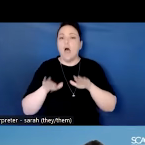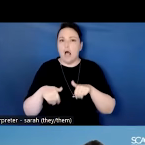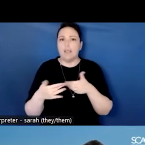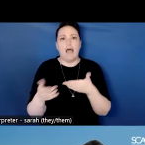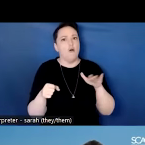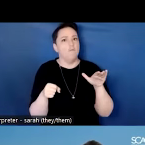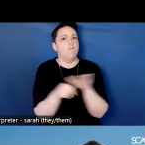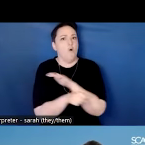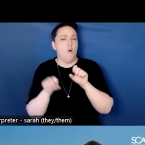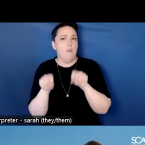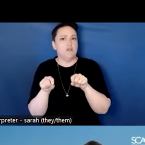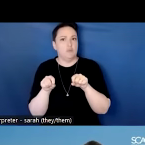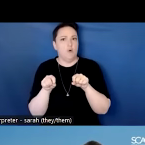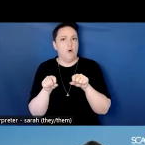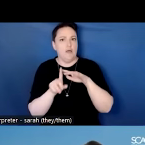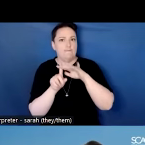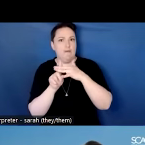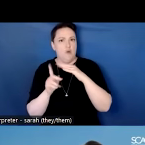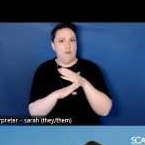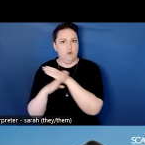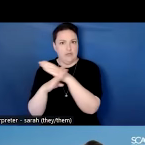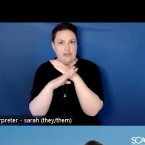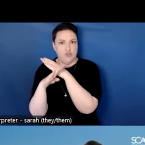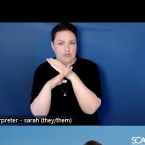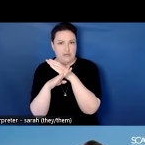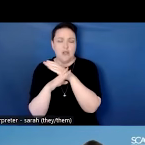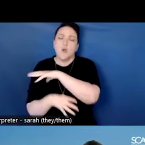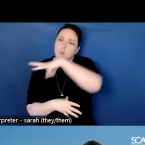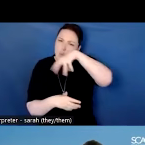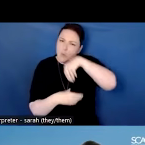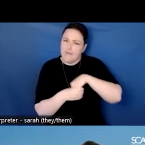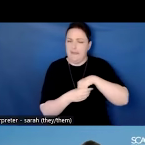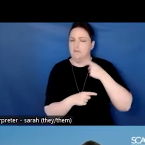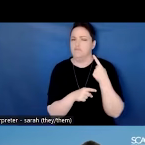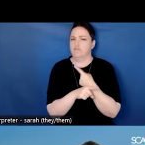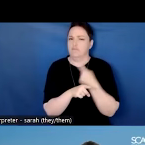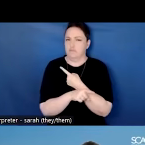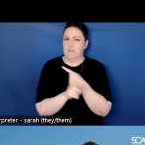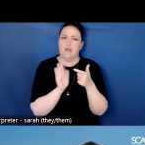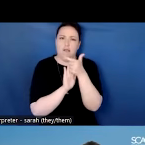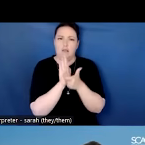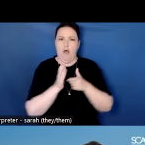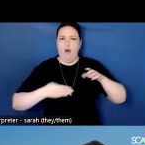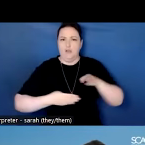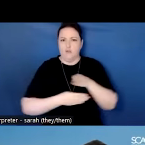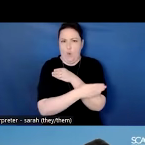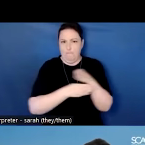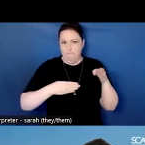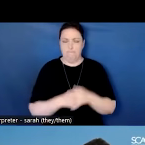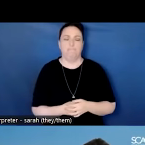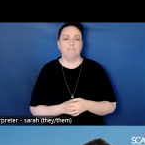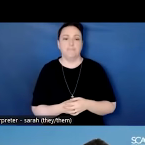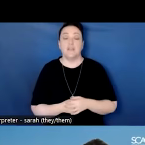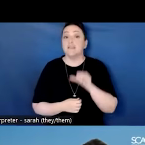to the environment within the reasonable scope of statutory language. CEQA is not to